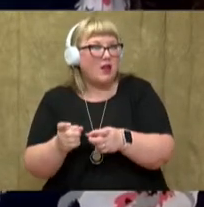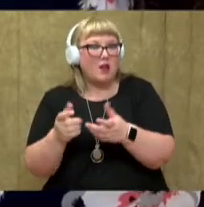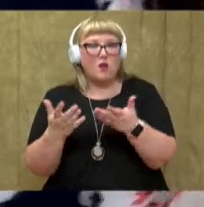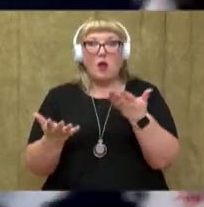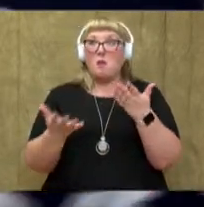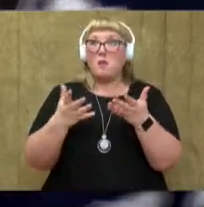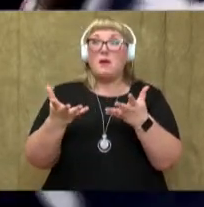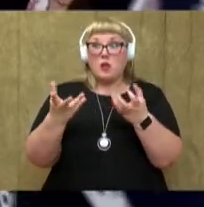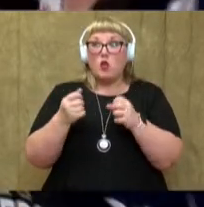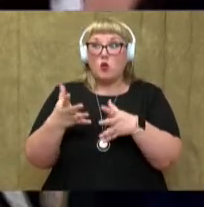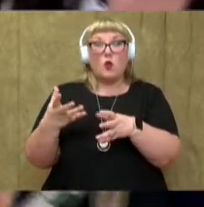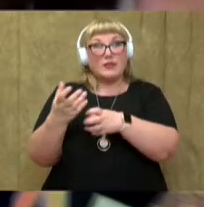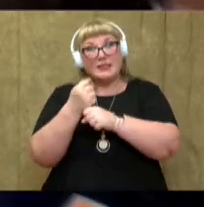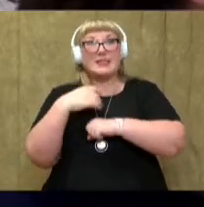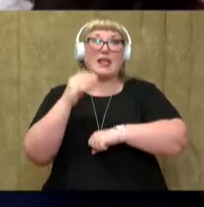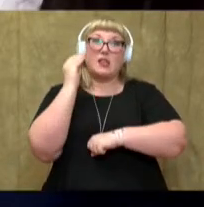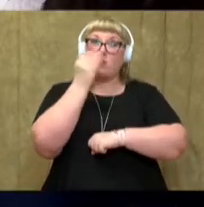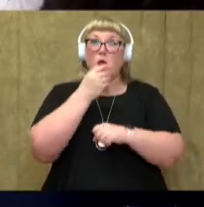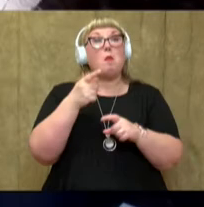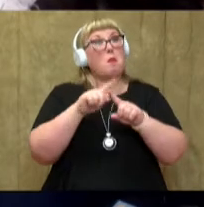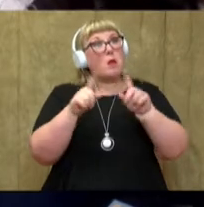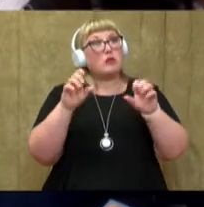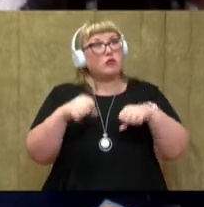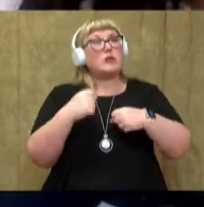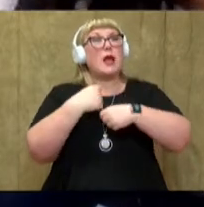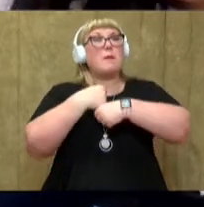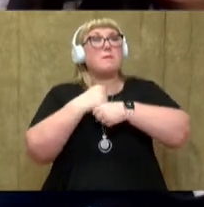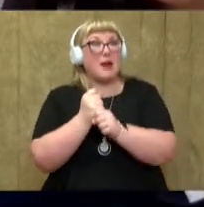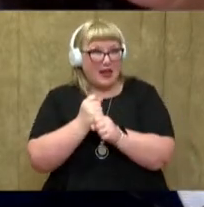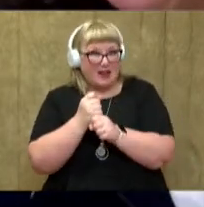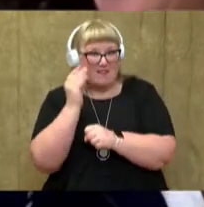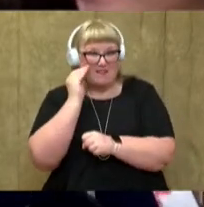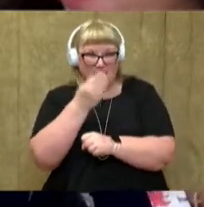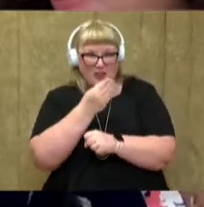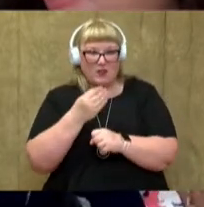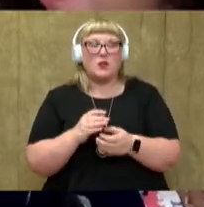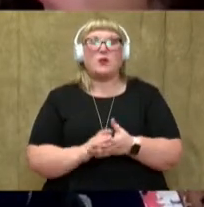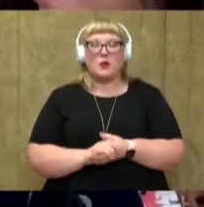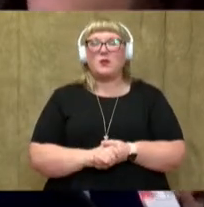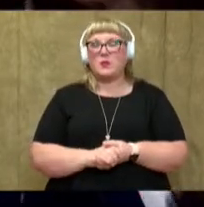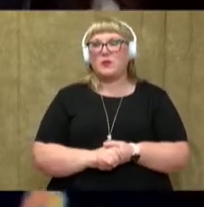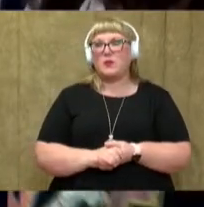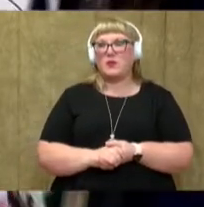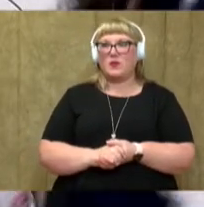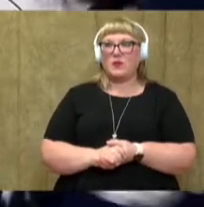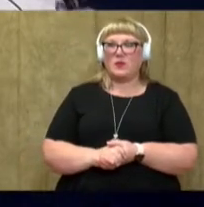them flowers, so this way we can make them flowers out of stuff that we have around the house.